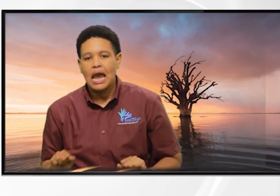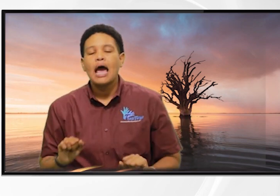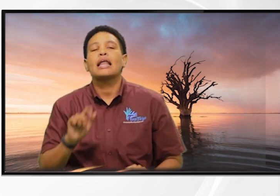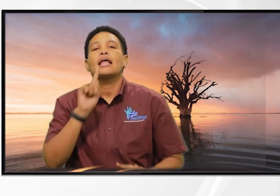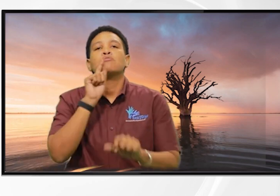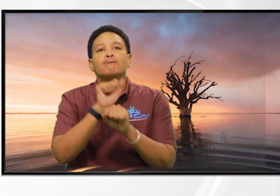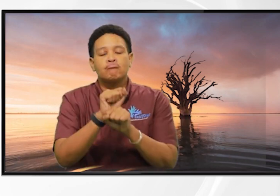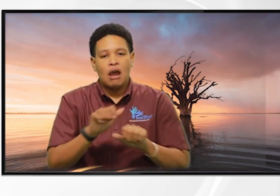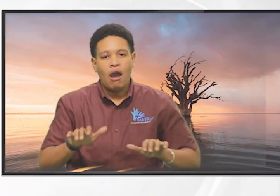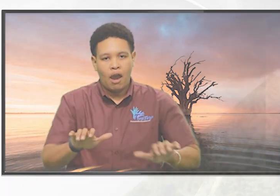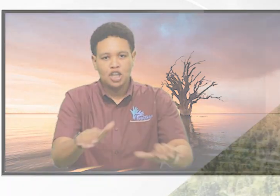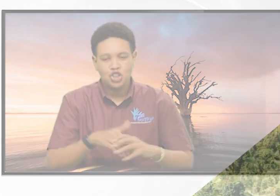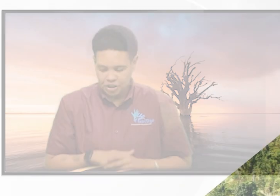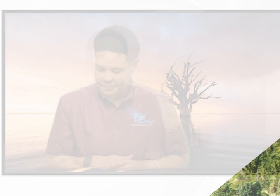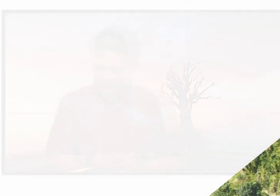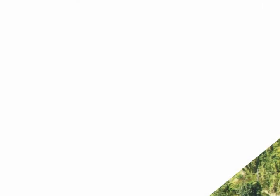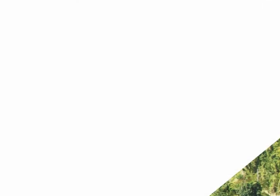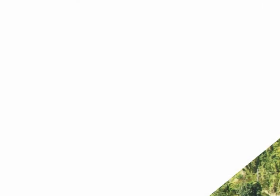into actions.